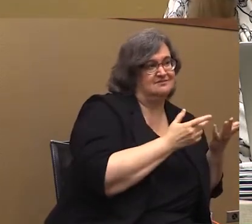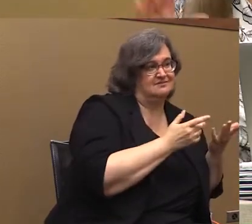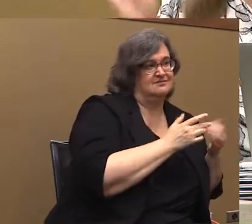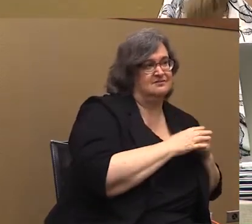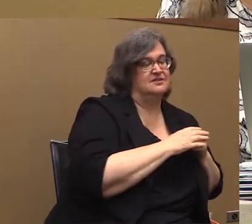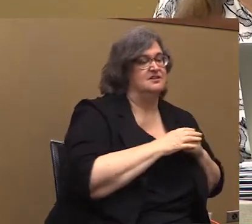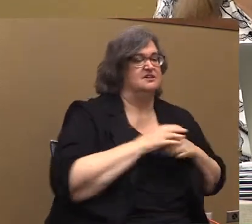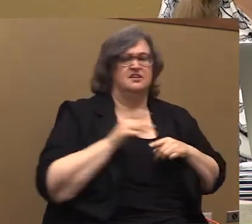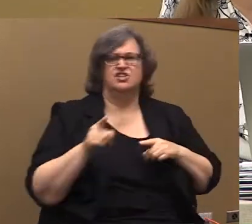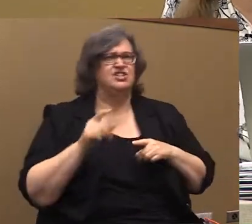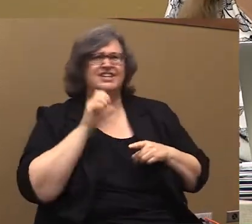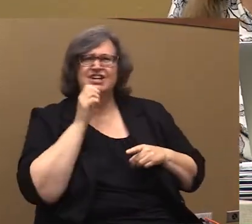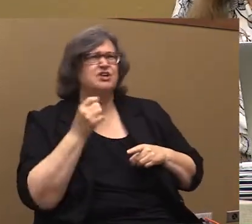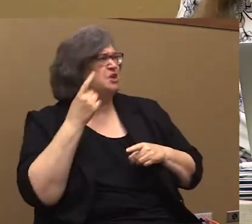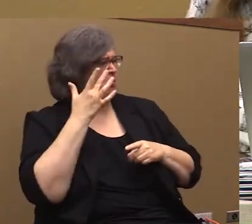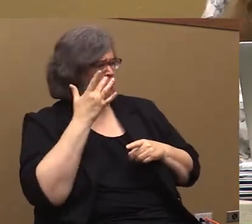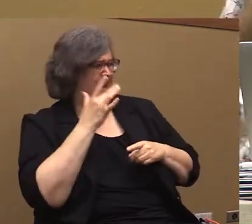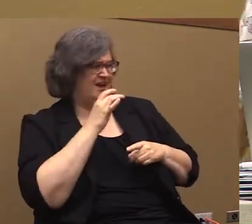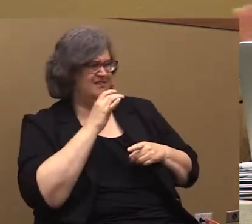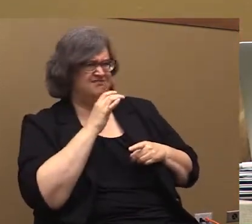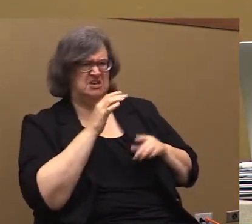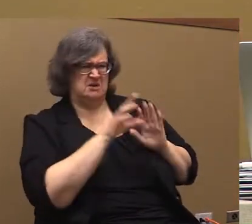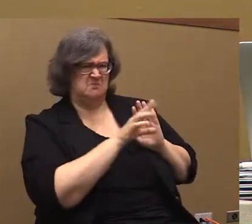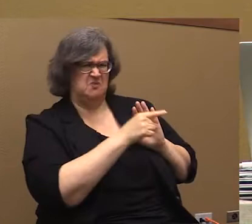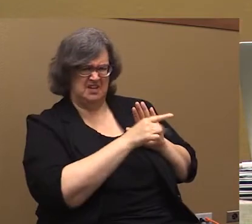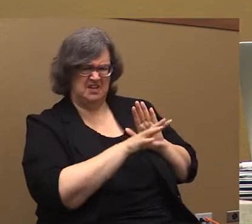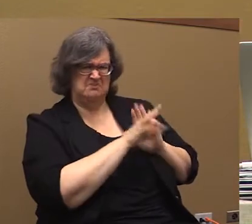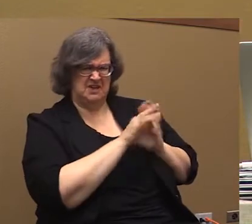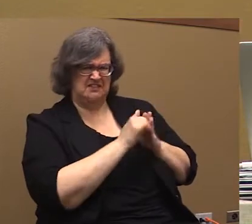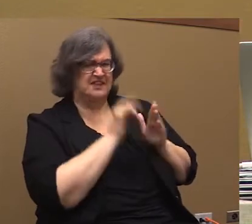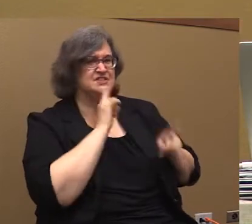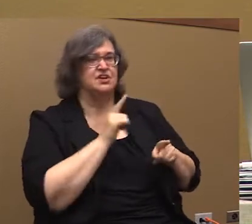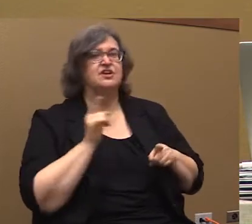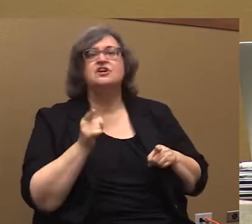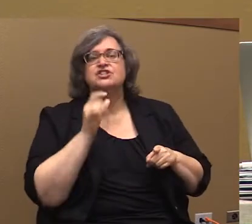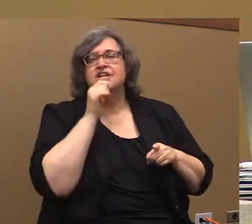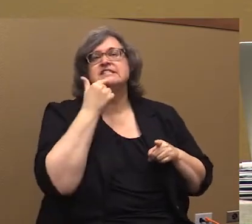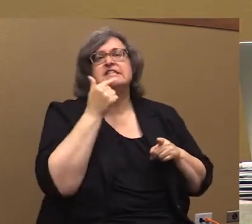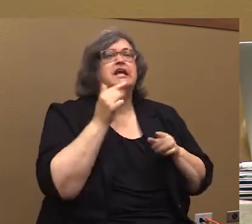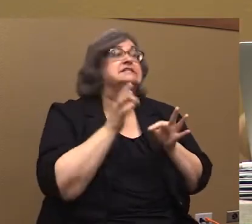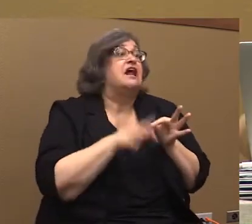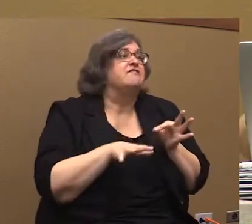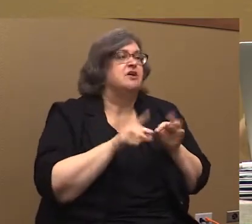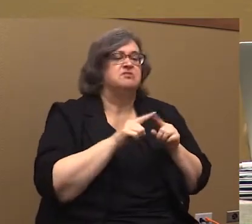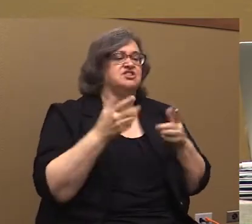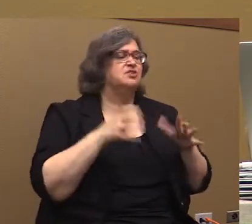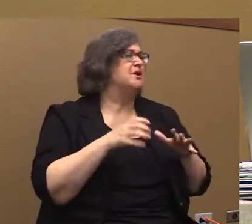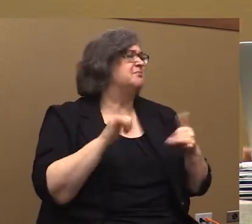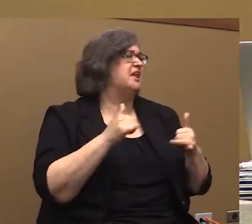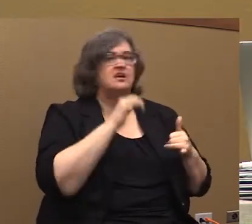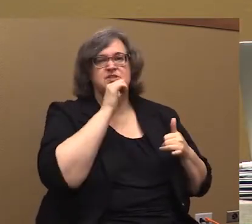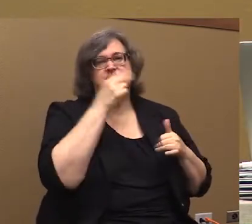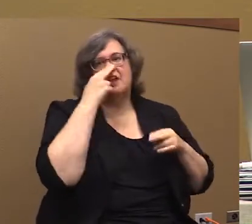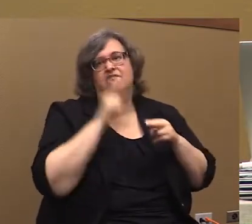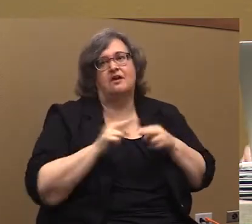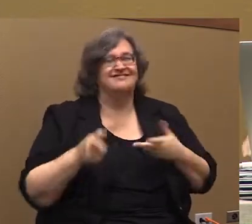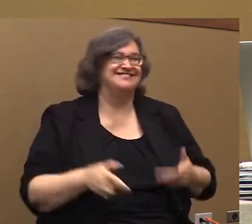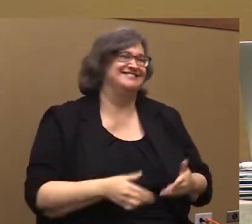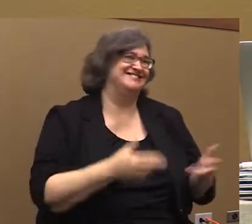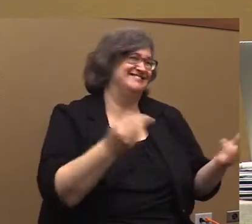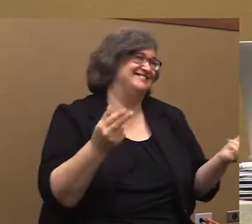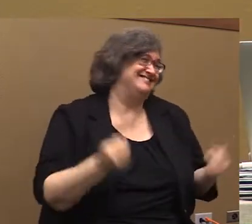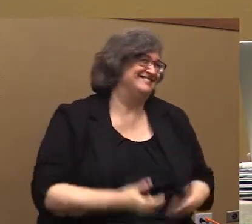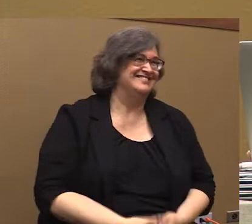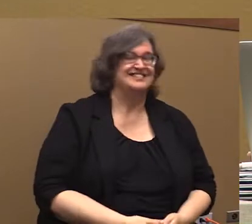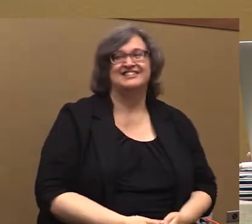and fun, because that's what he's going to pick, where she just didn't understand that. And, she didn't say it wasn't fair, but